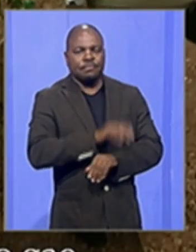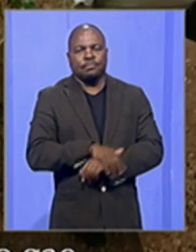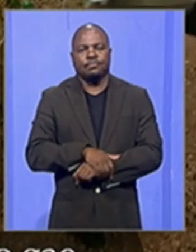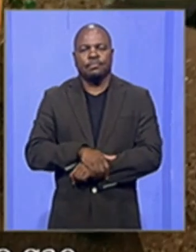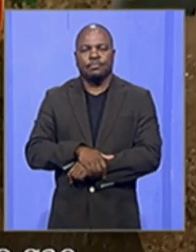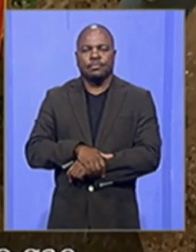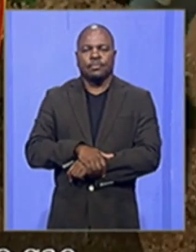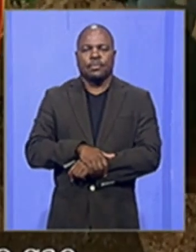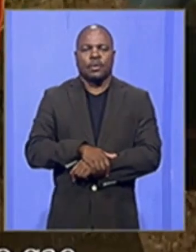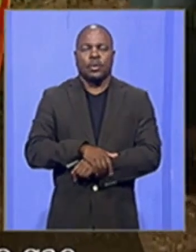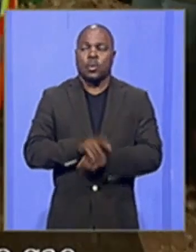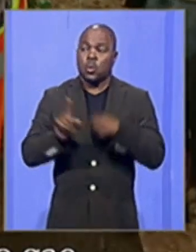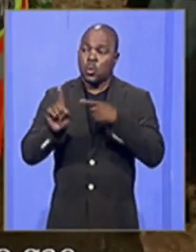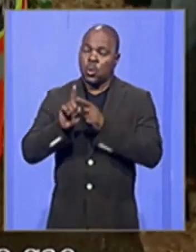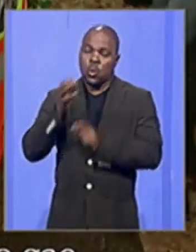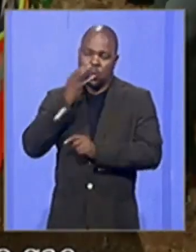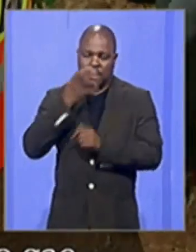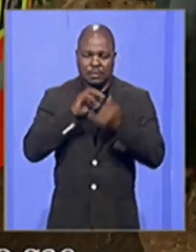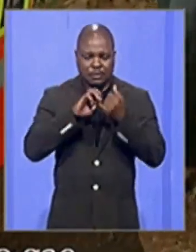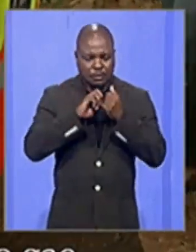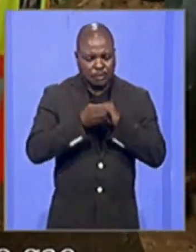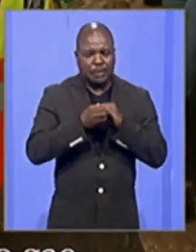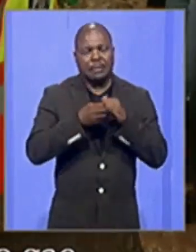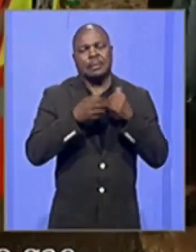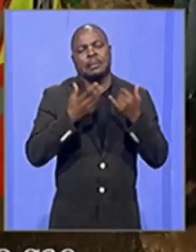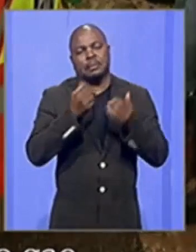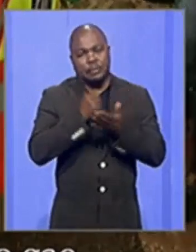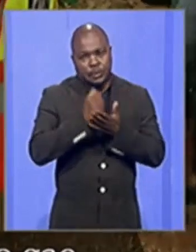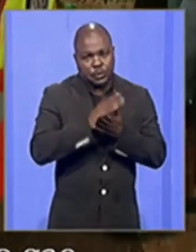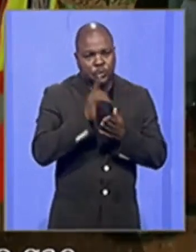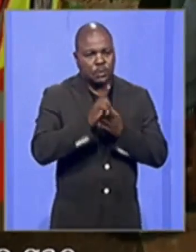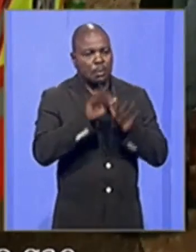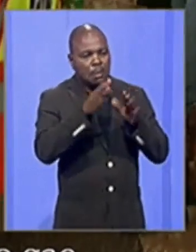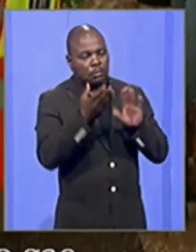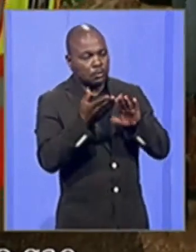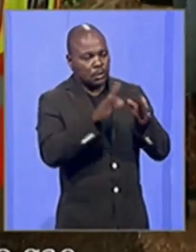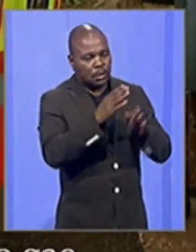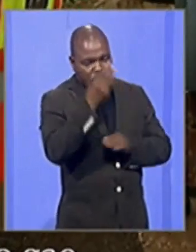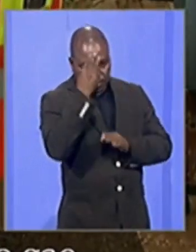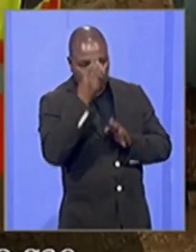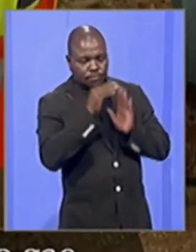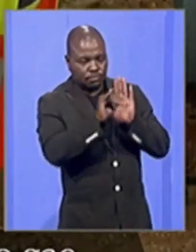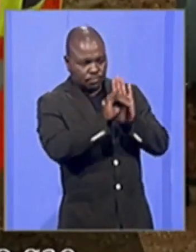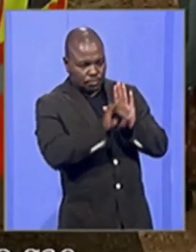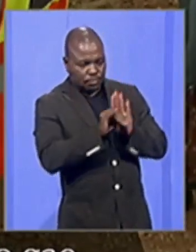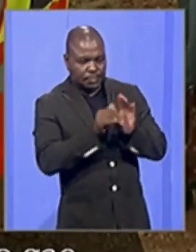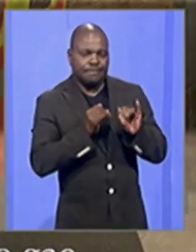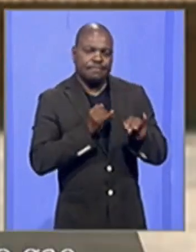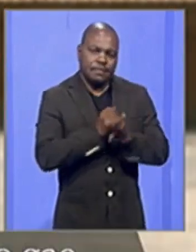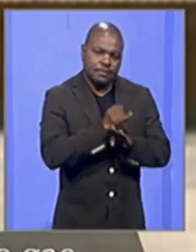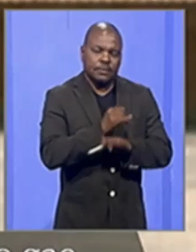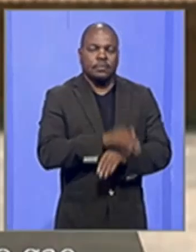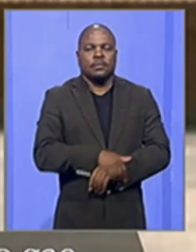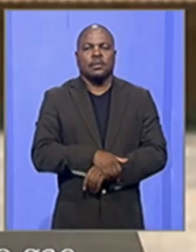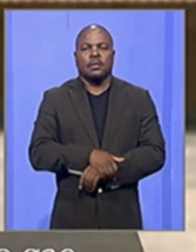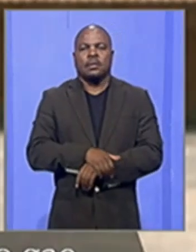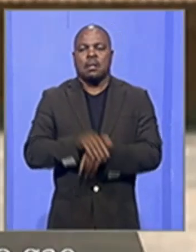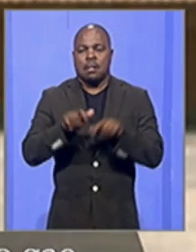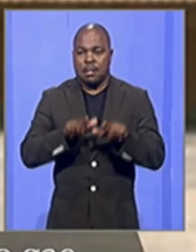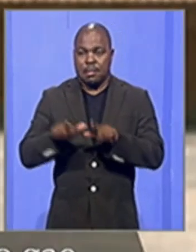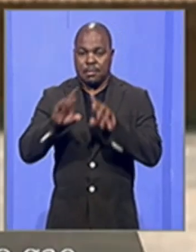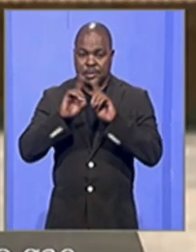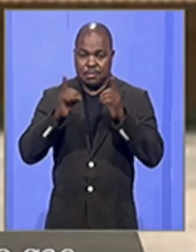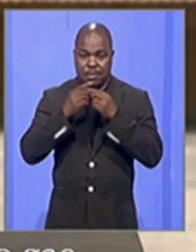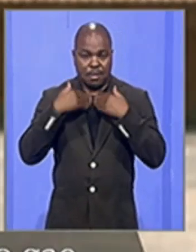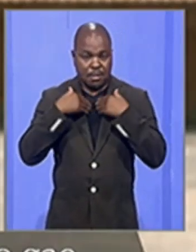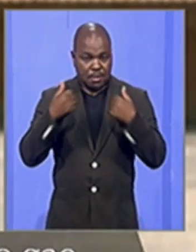deserves. A re ba dira ka natla go netefatsa fa tsamaiso ya go supa ba ba tlhokafetseng e konesediwa ka bonako. As the Limpopo Department